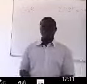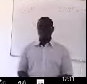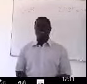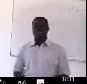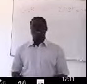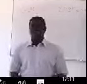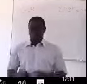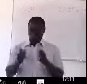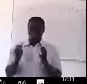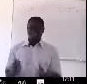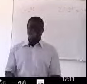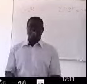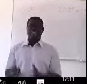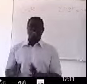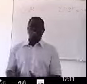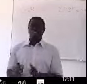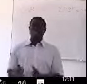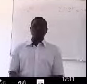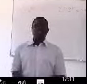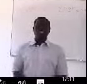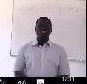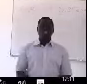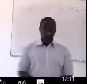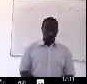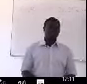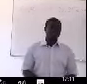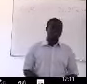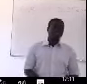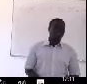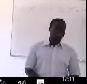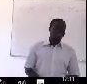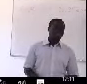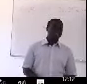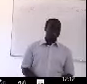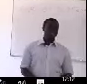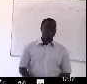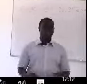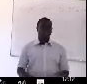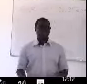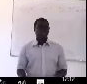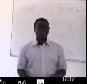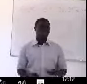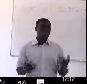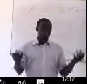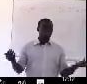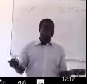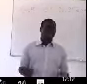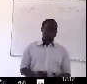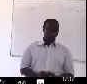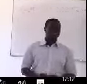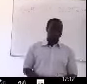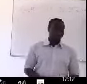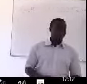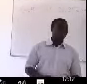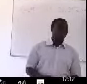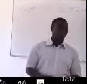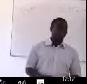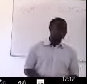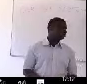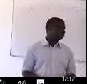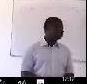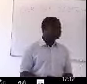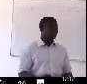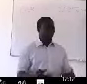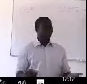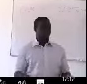in your mouth and you can just start chewing. But in the table mannerism, you learn how to do things on the table. And then